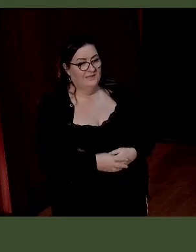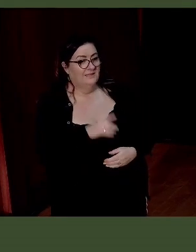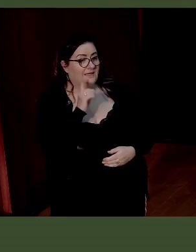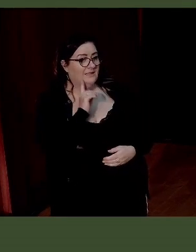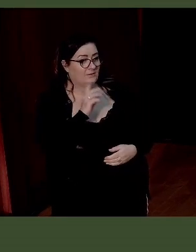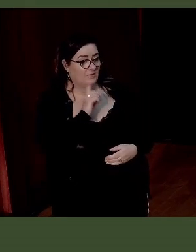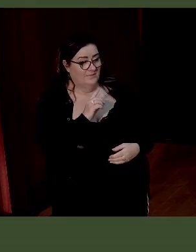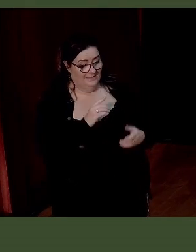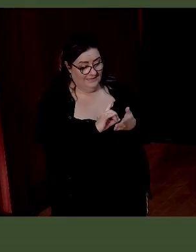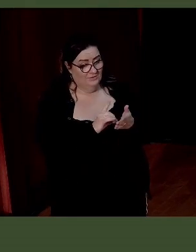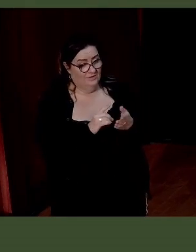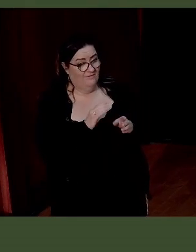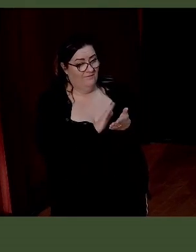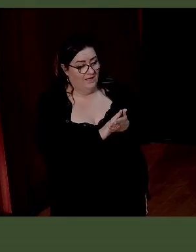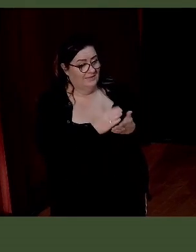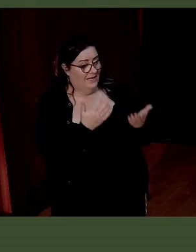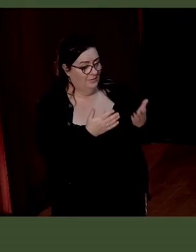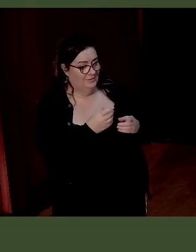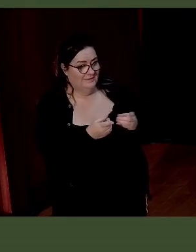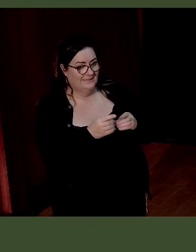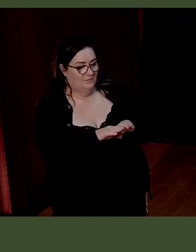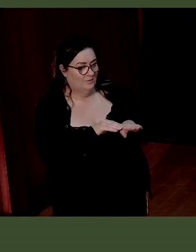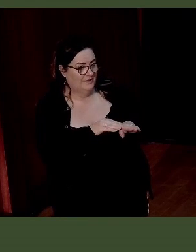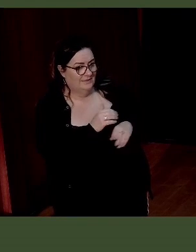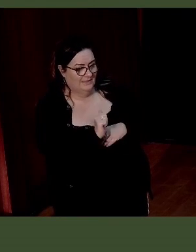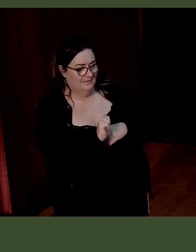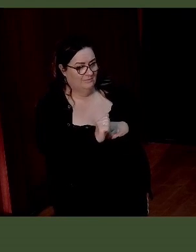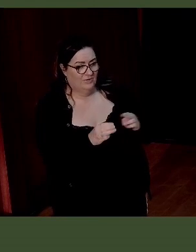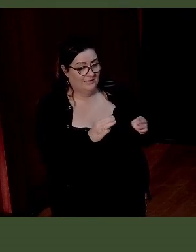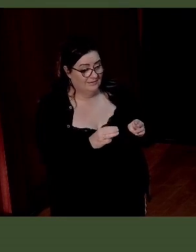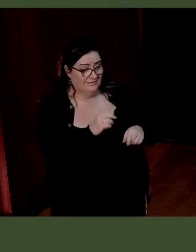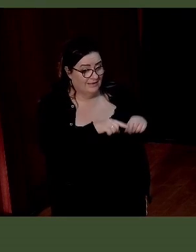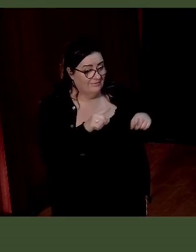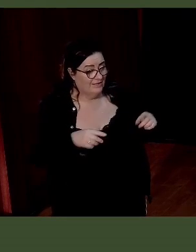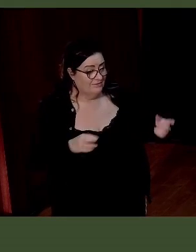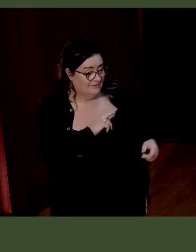violences, gendered histories of violence are dealt with in a commemorative and memorial practices vary,